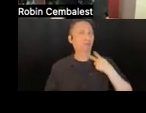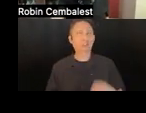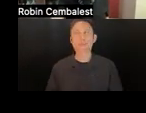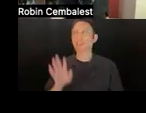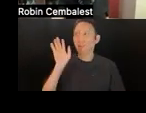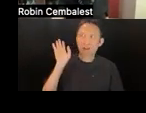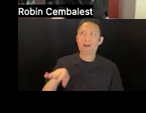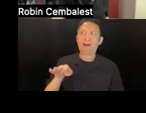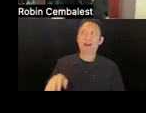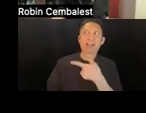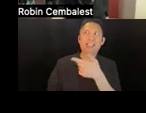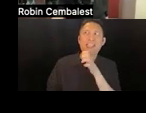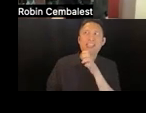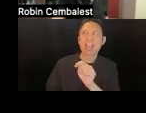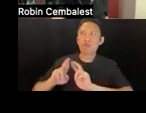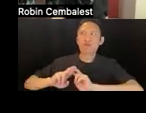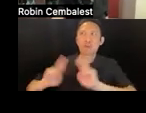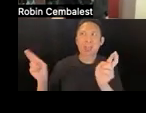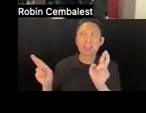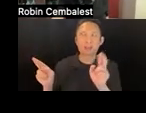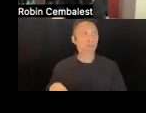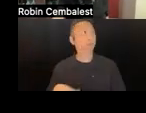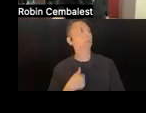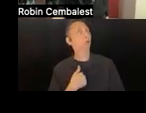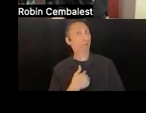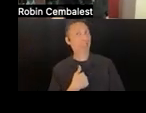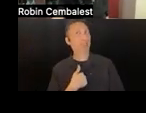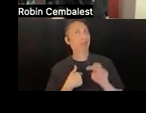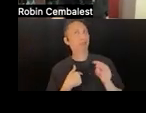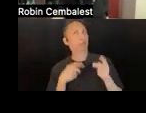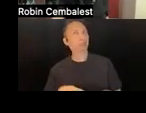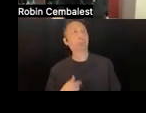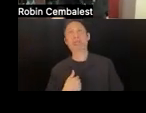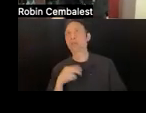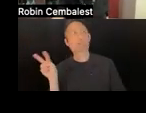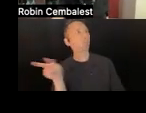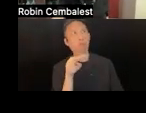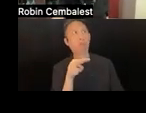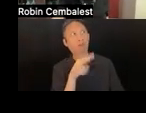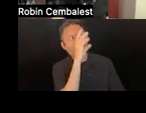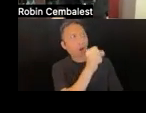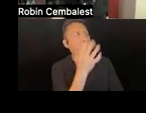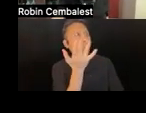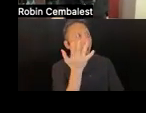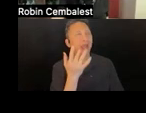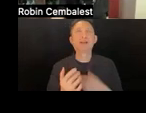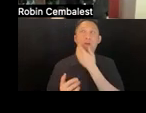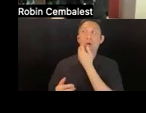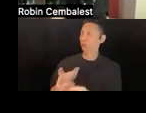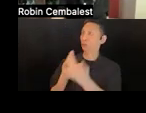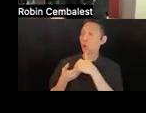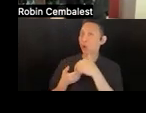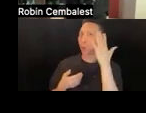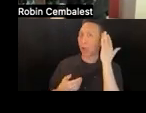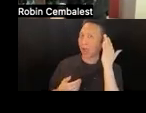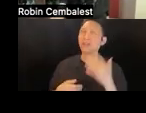evening. Okay, I'm buying. Tell me more. Join us. Why? For a landmark performance